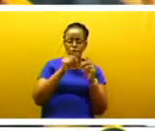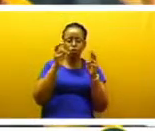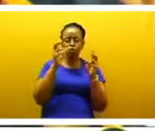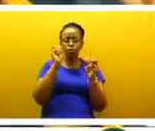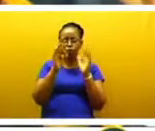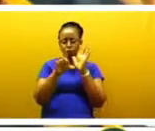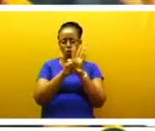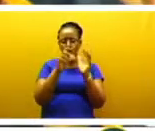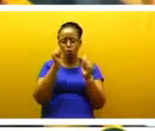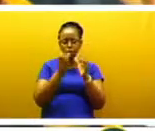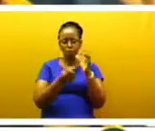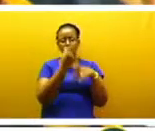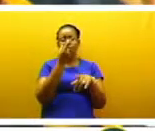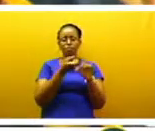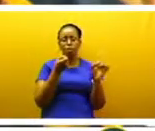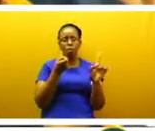from